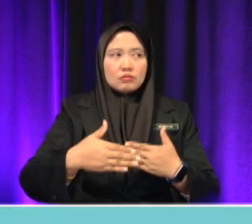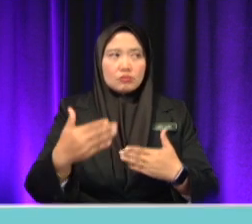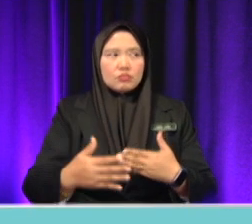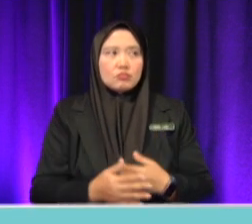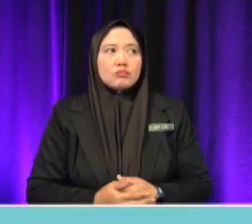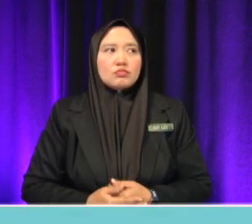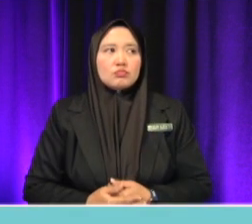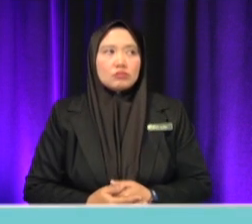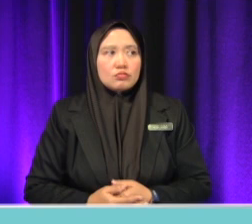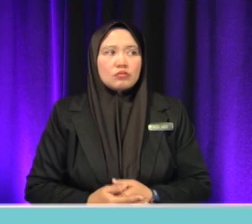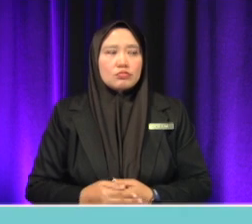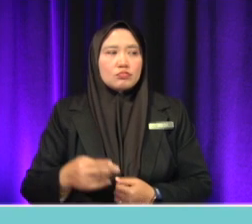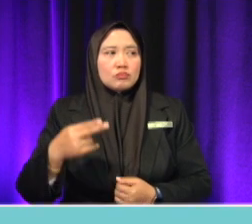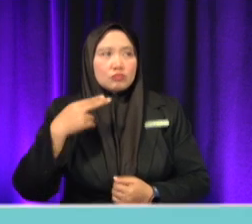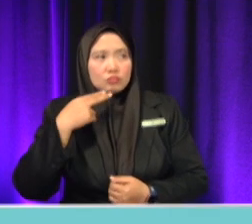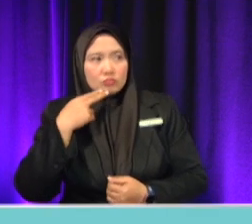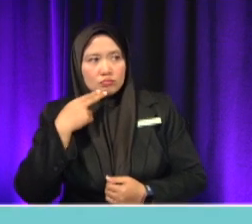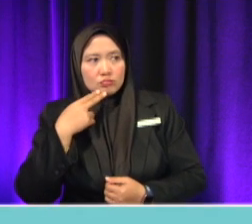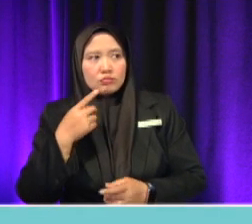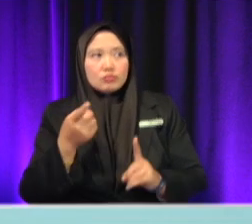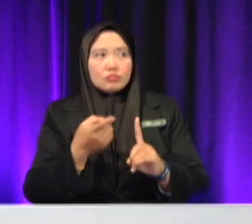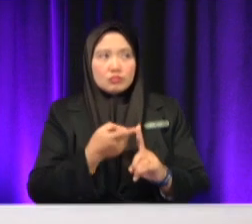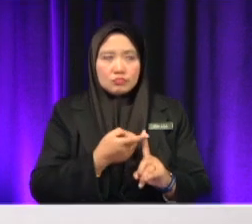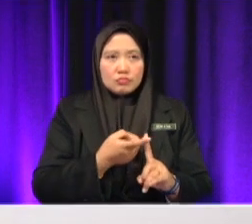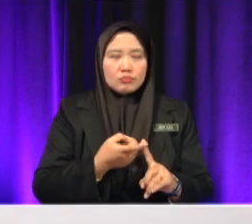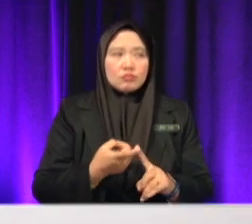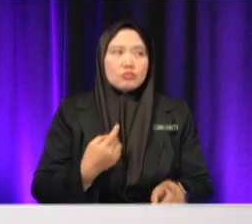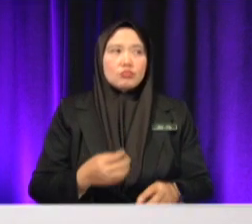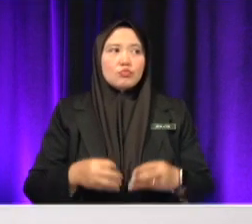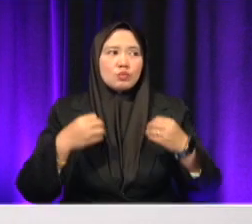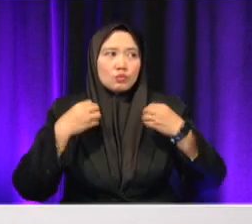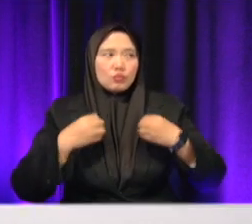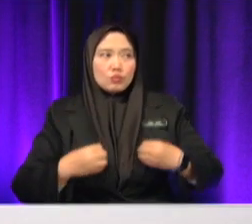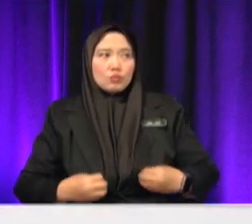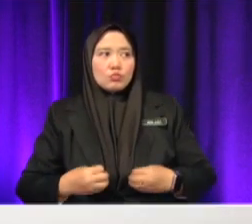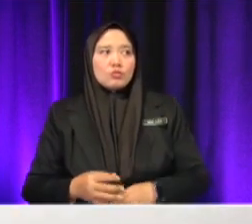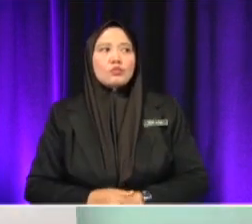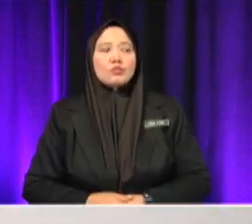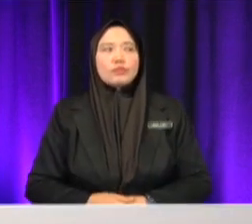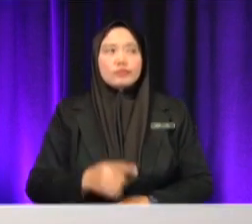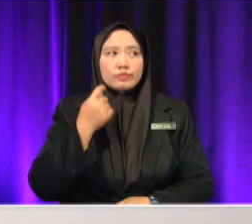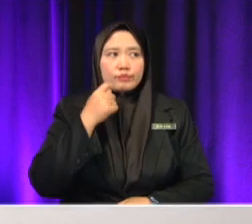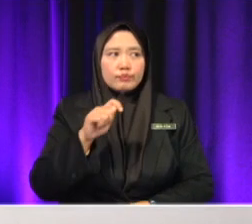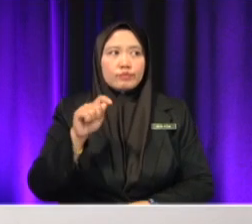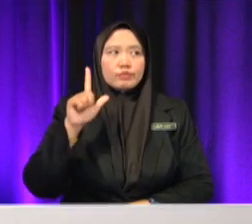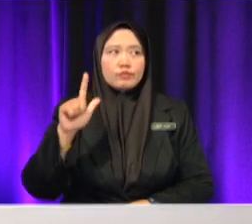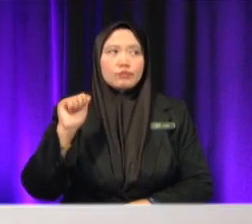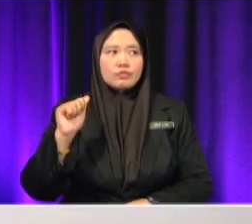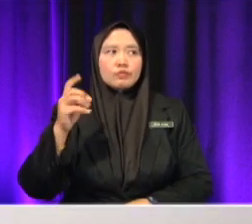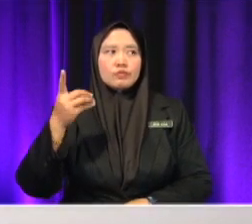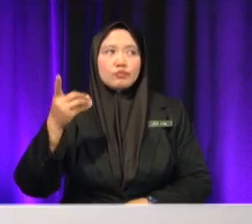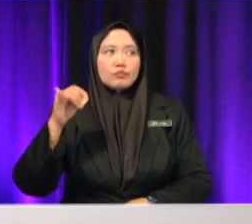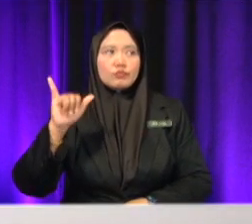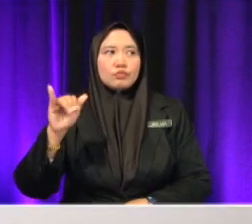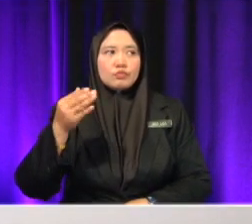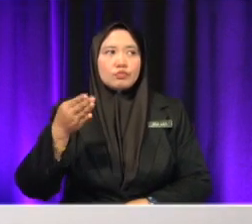the Ladybug Foundation, a charity for the homeless. Okay, thank you, Alicia. So, Alicia, did you manage to... Are there any charities